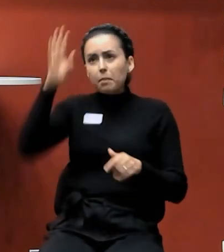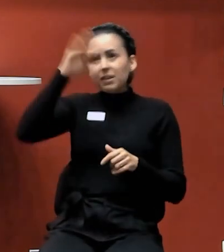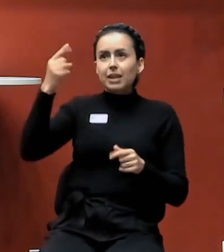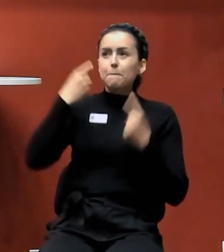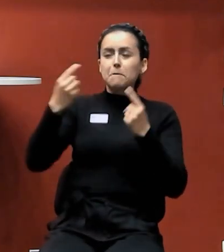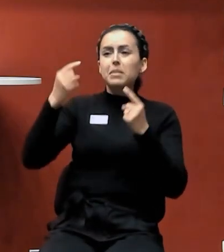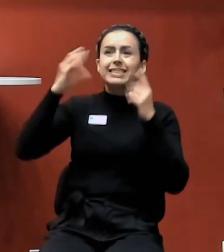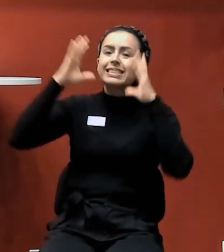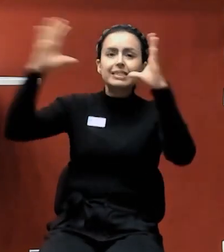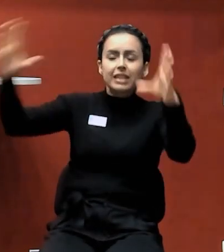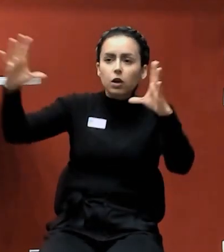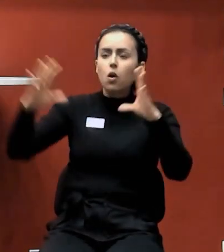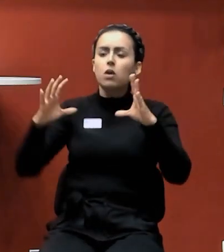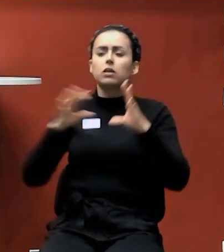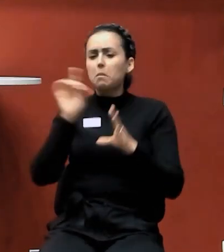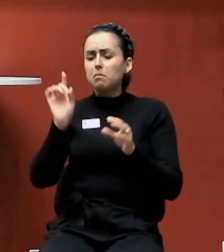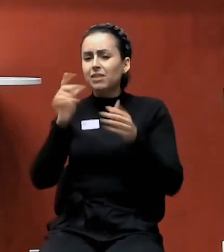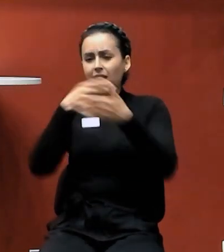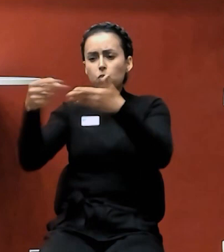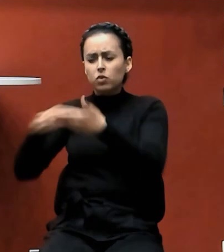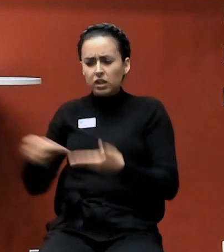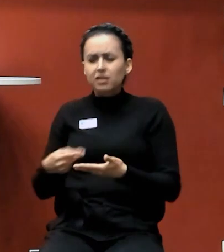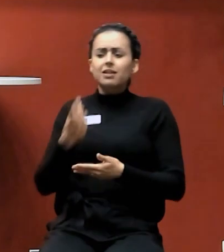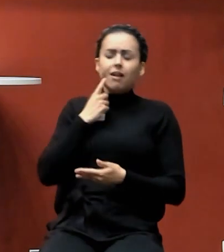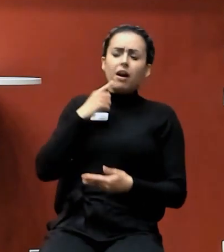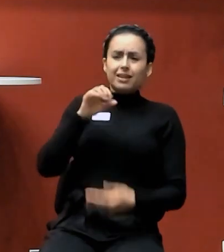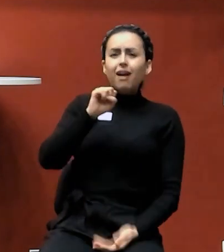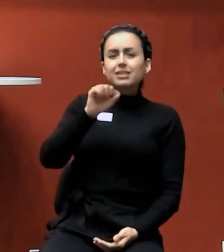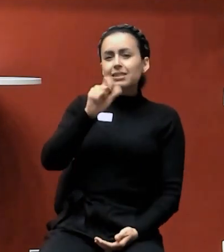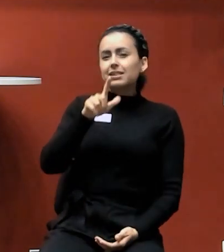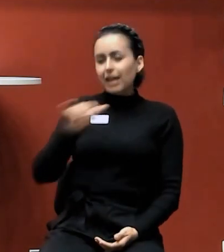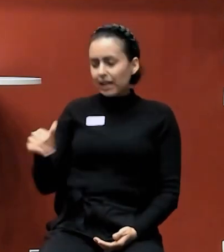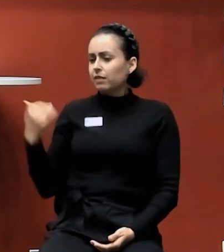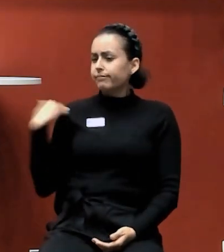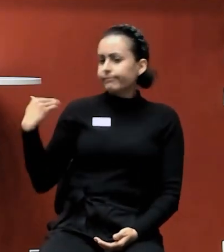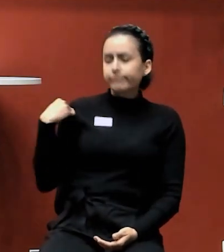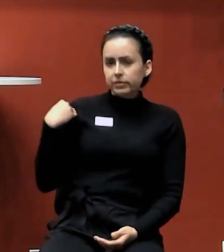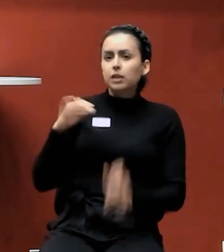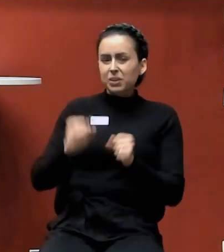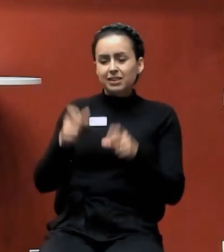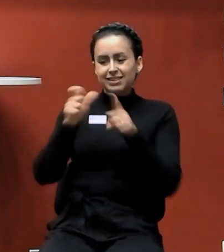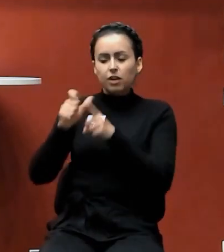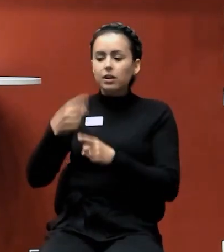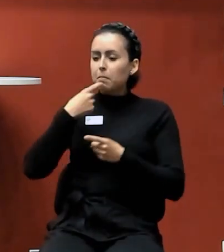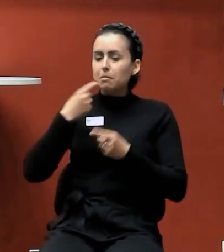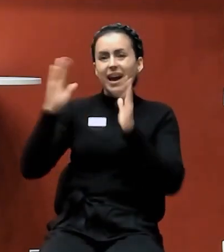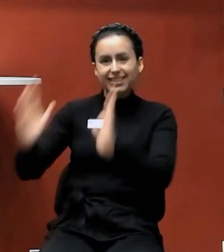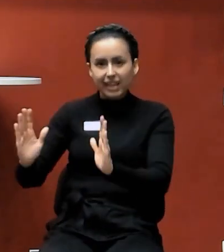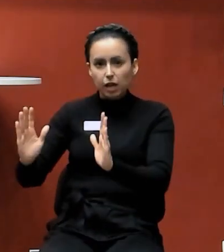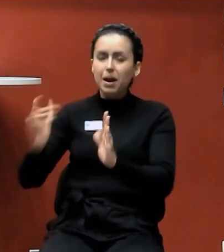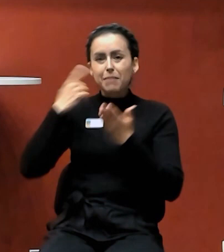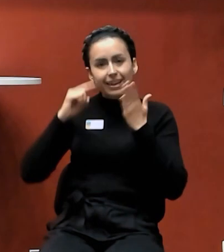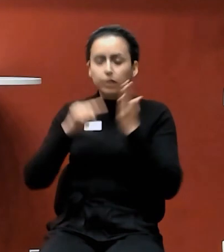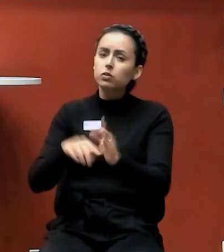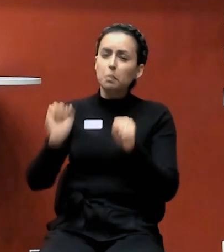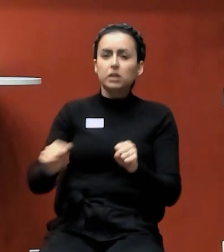statements or all these things that you have to do. She's always looking for definitions for words. So I wanted to